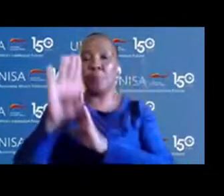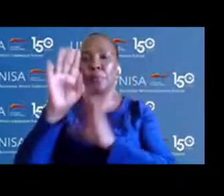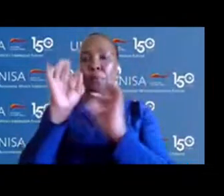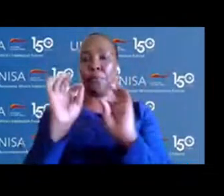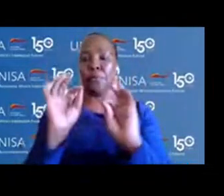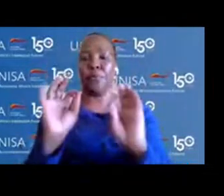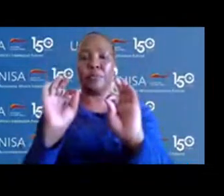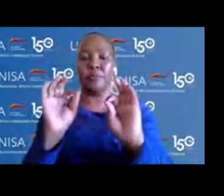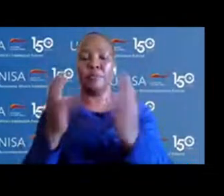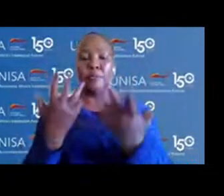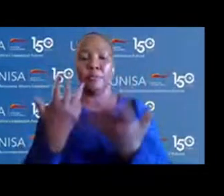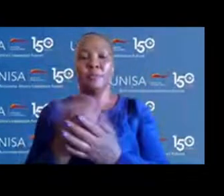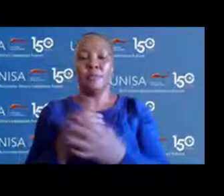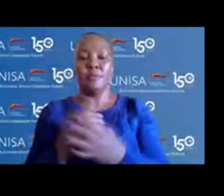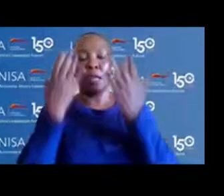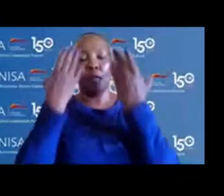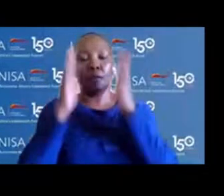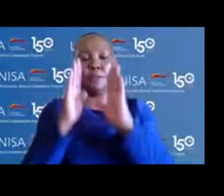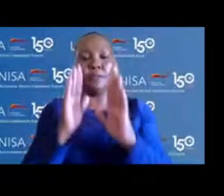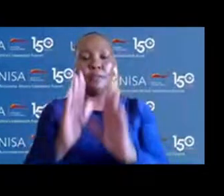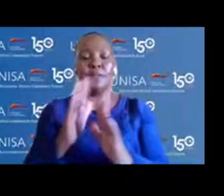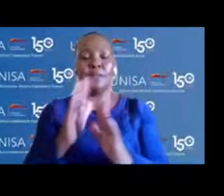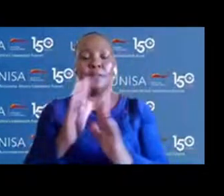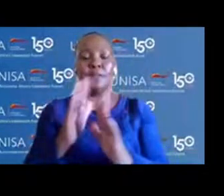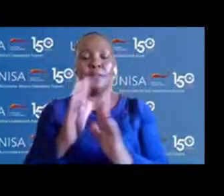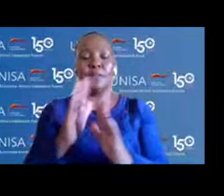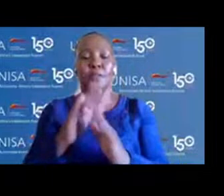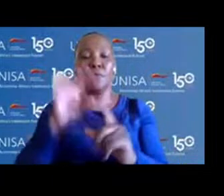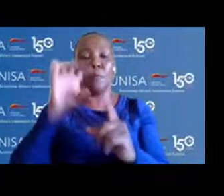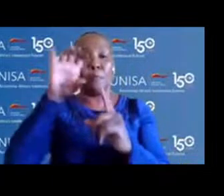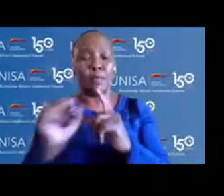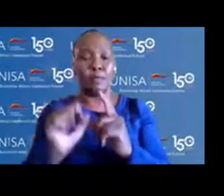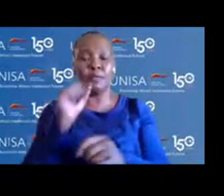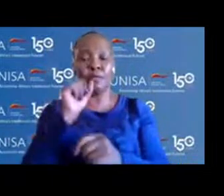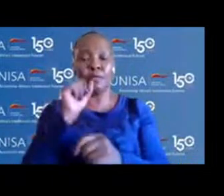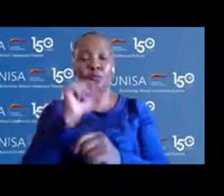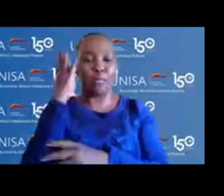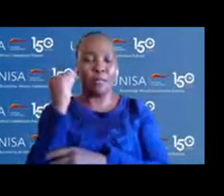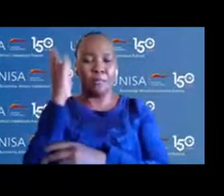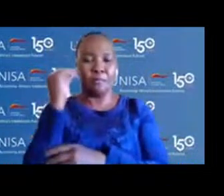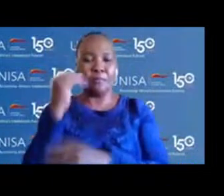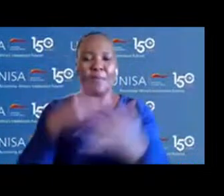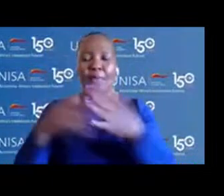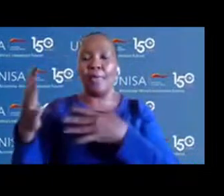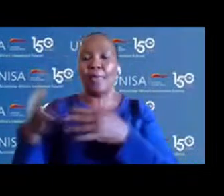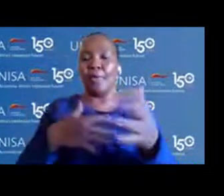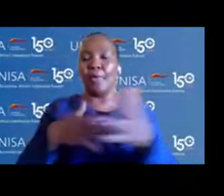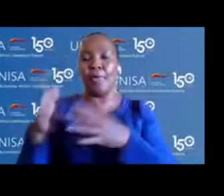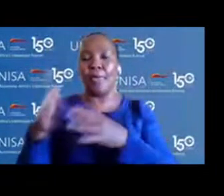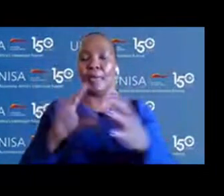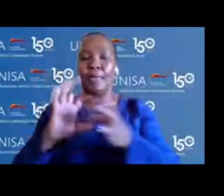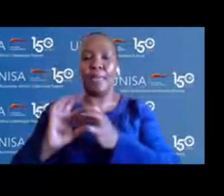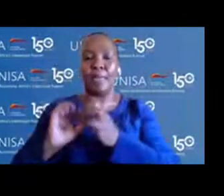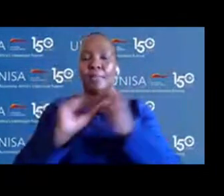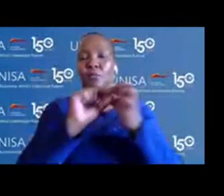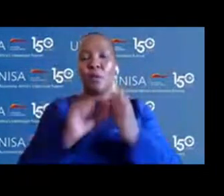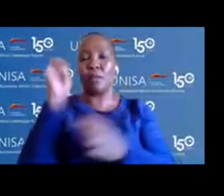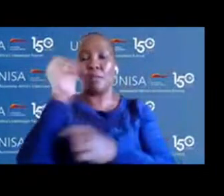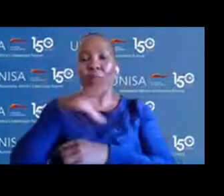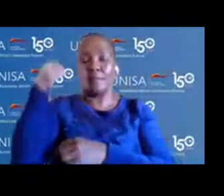And students, if you find that you are experiencing any network or load shedding